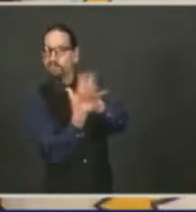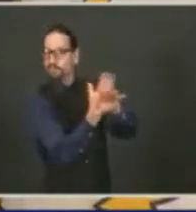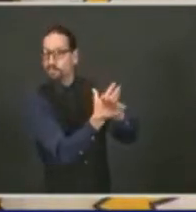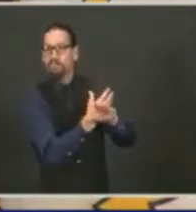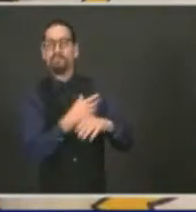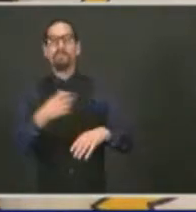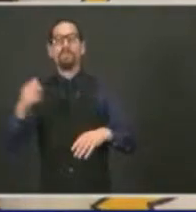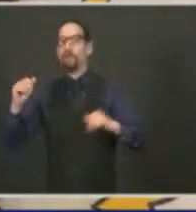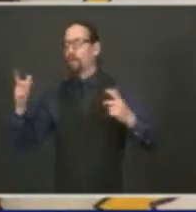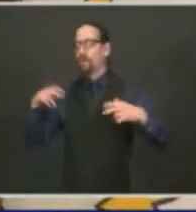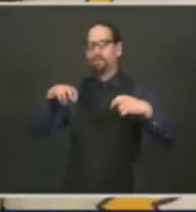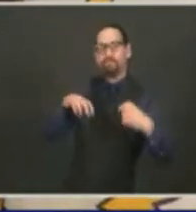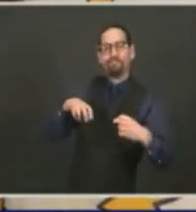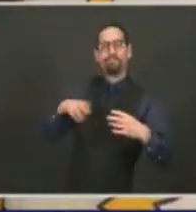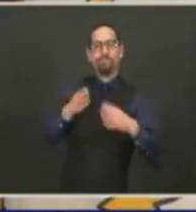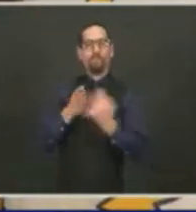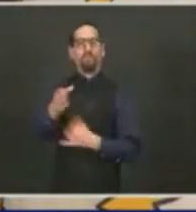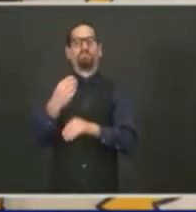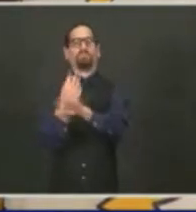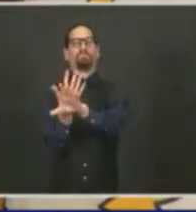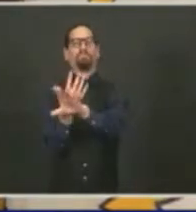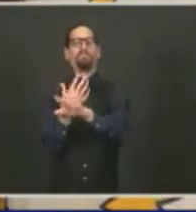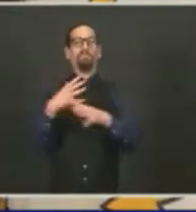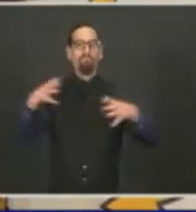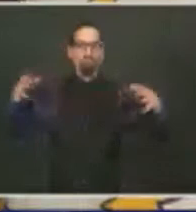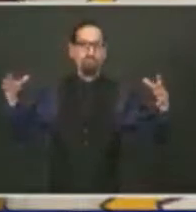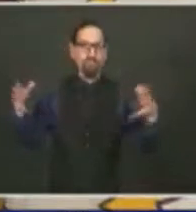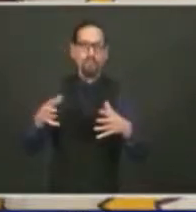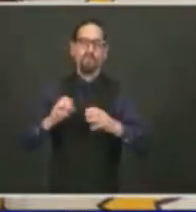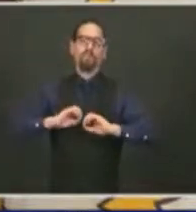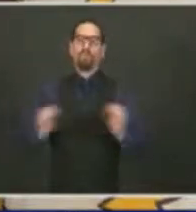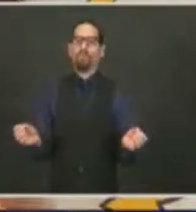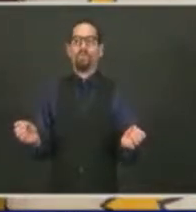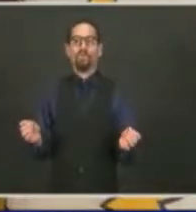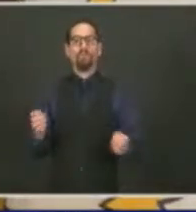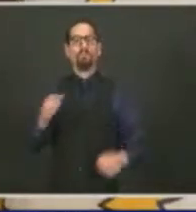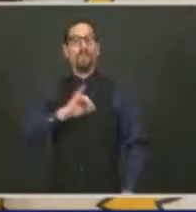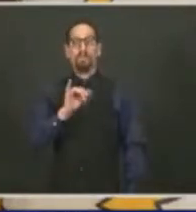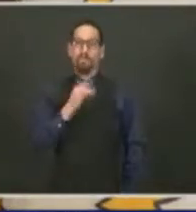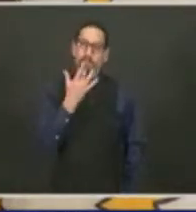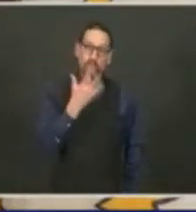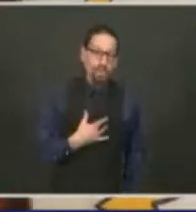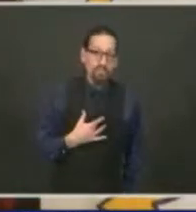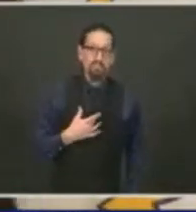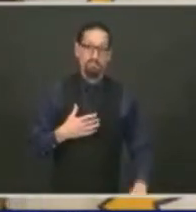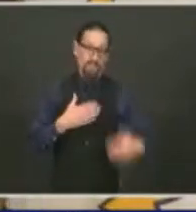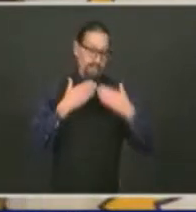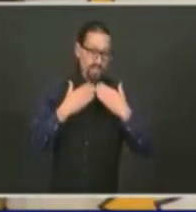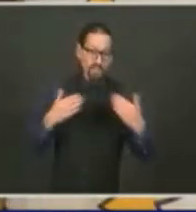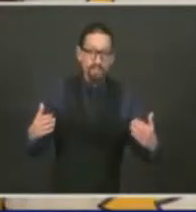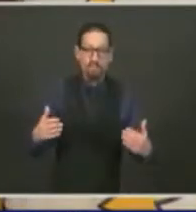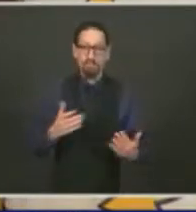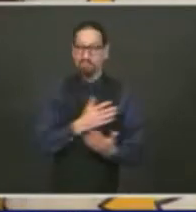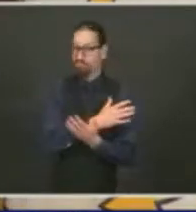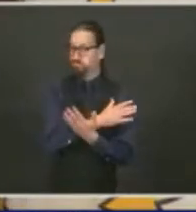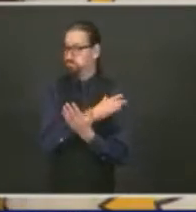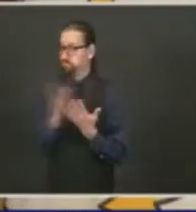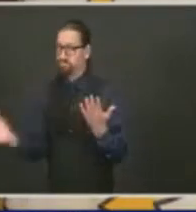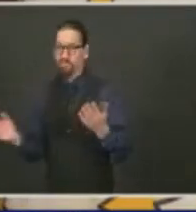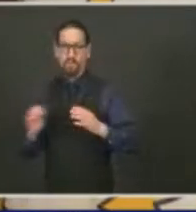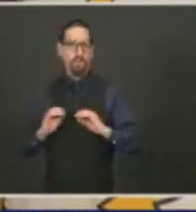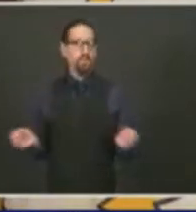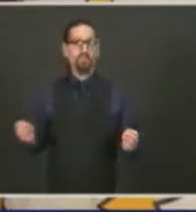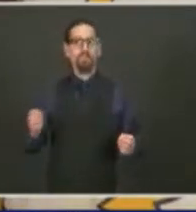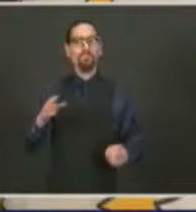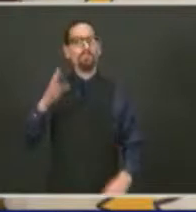year. We didn't do it for my mom's birthday. We didn't do it for Thanksgiving. We just, you know, it's just too much risk. My dad's 90,